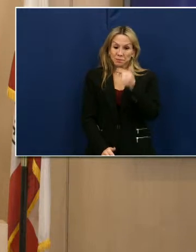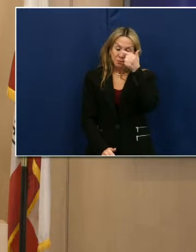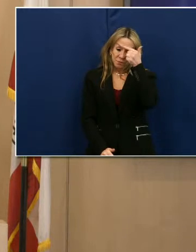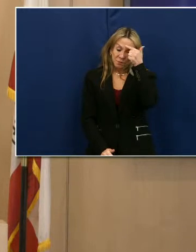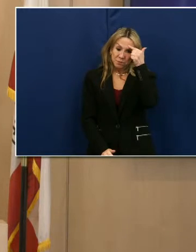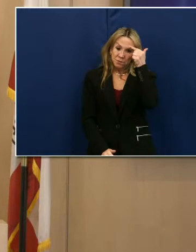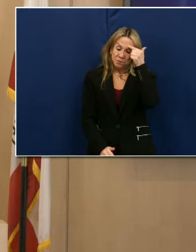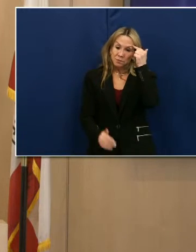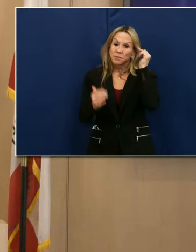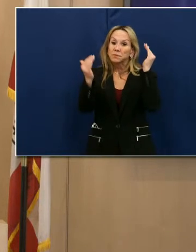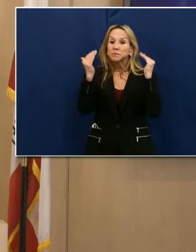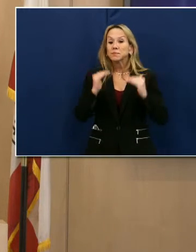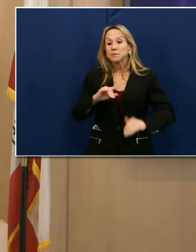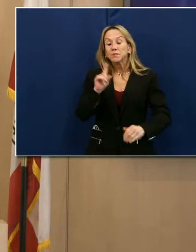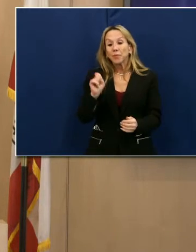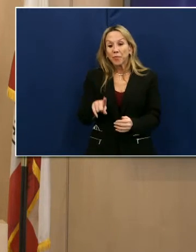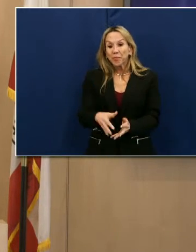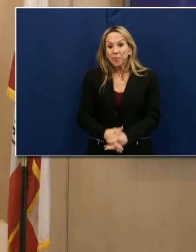Next question.